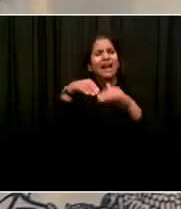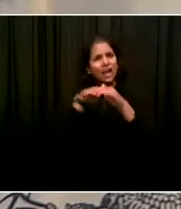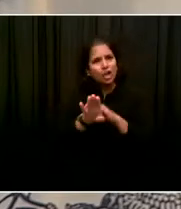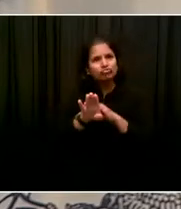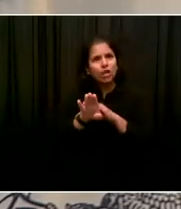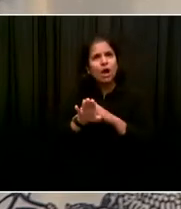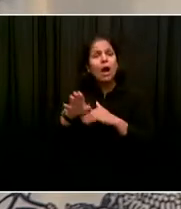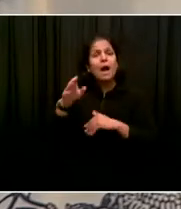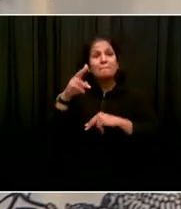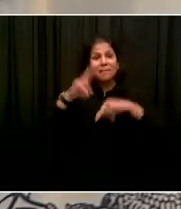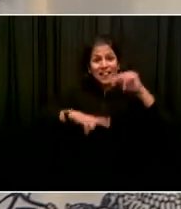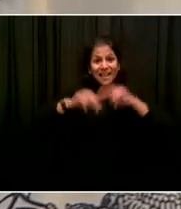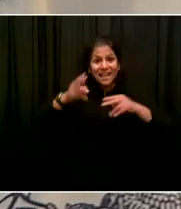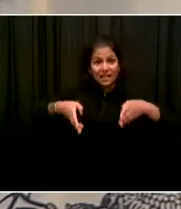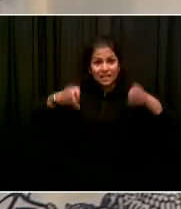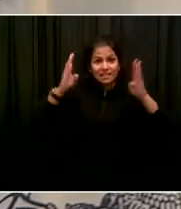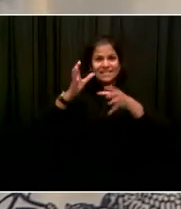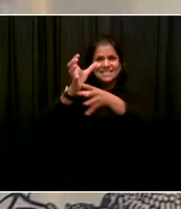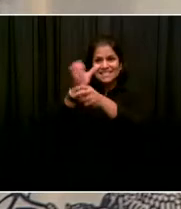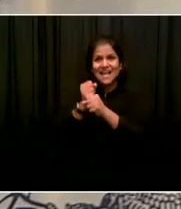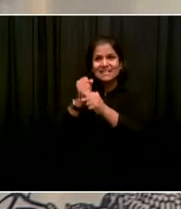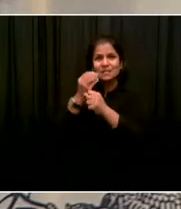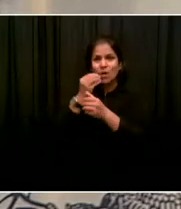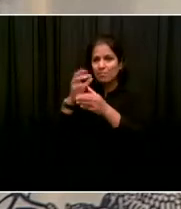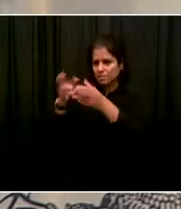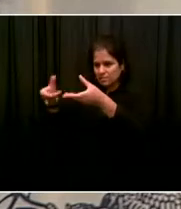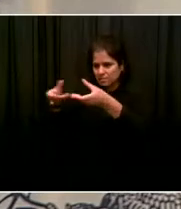kit? How do you want to distribute that?